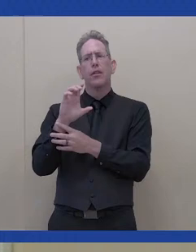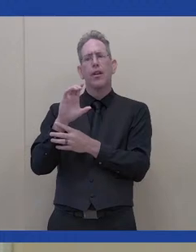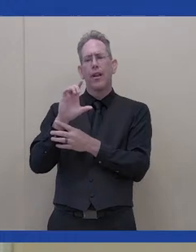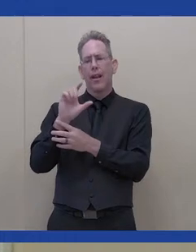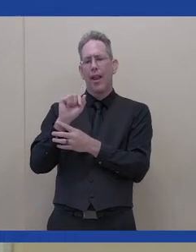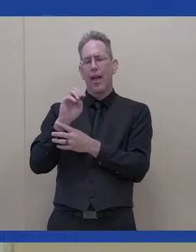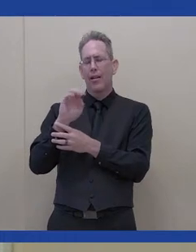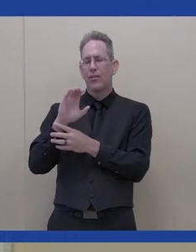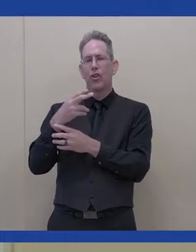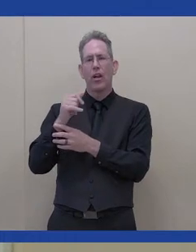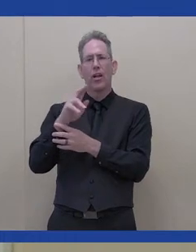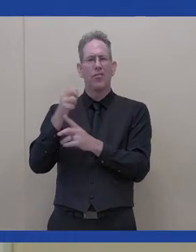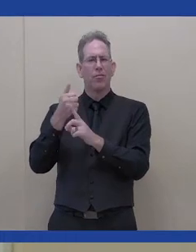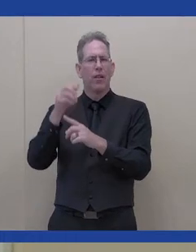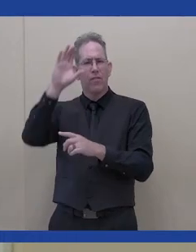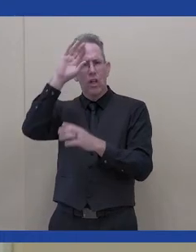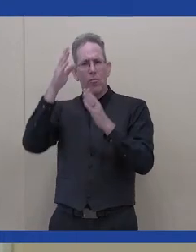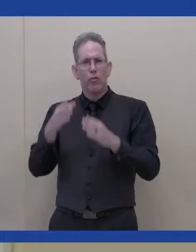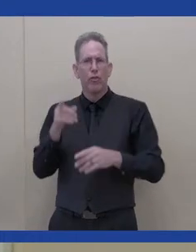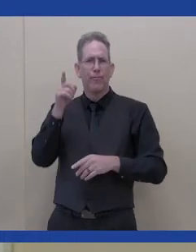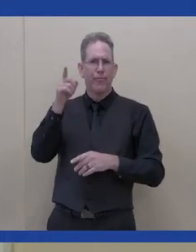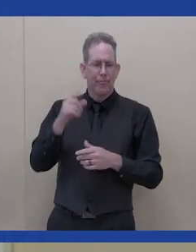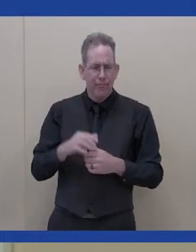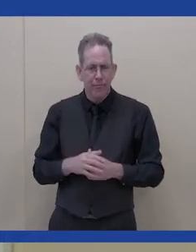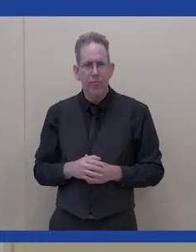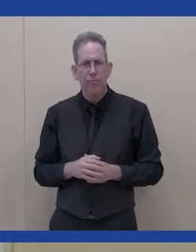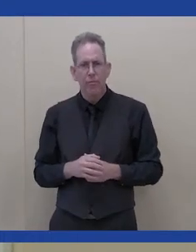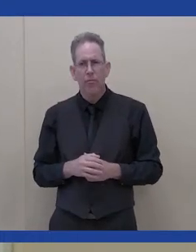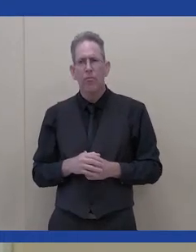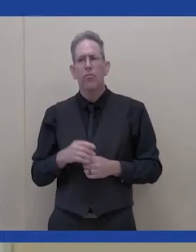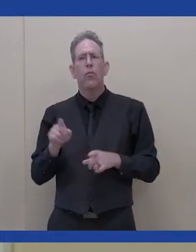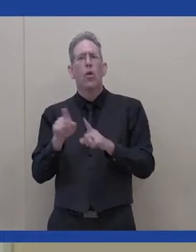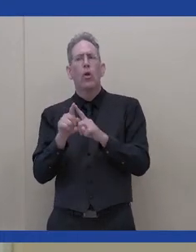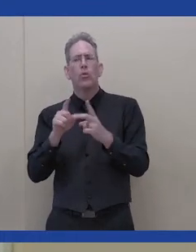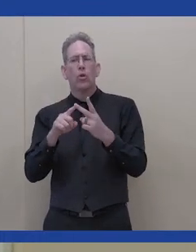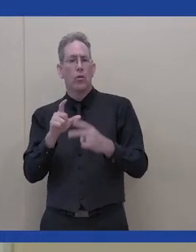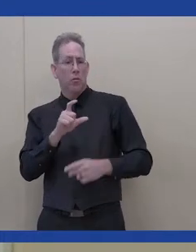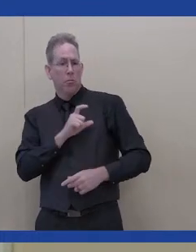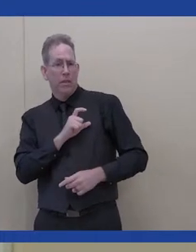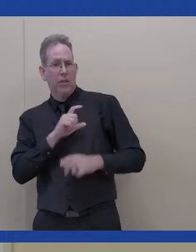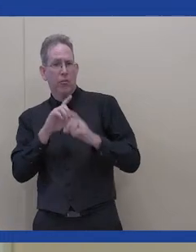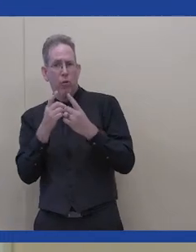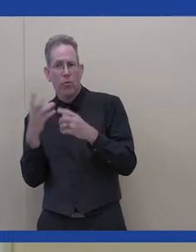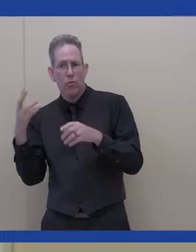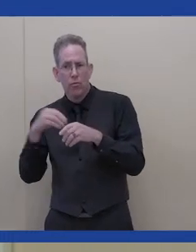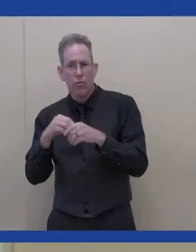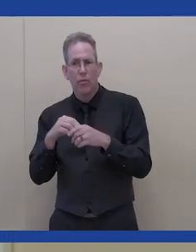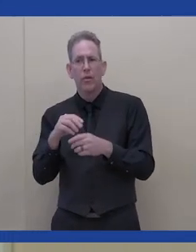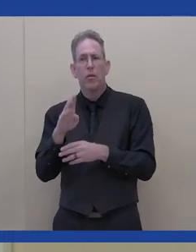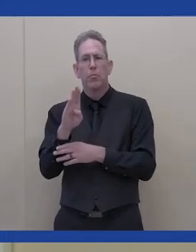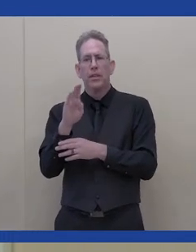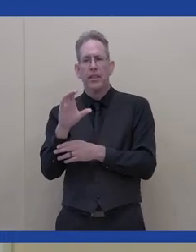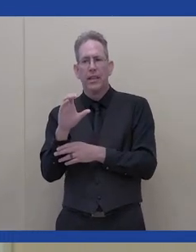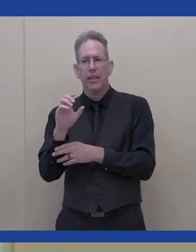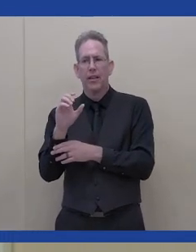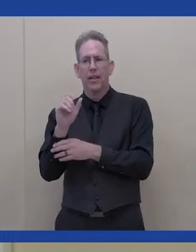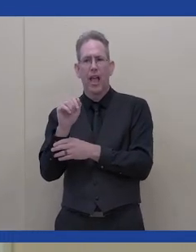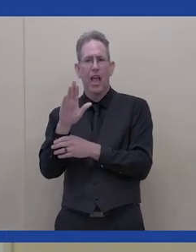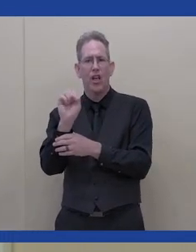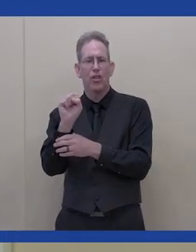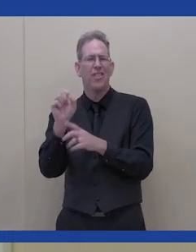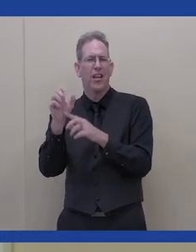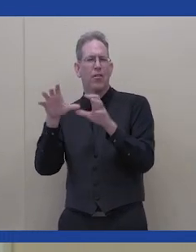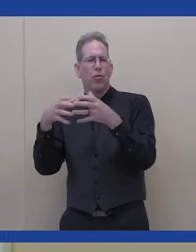John Murad on the promising BTV Cares initiative. Our work to address the overdose crisis continues, and as